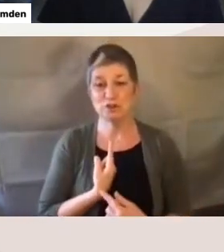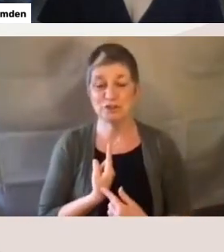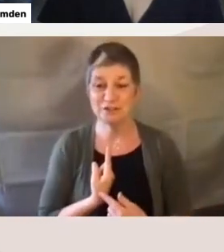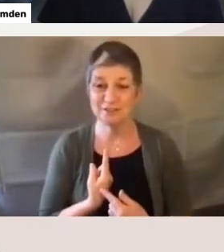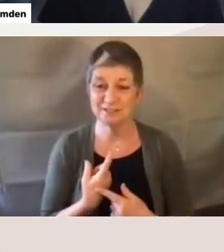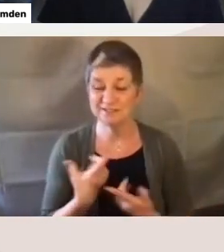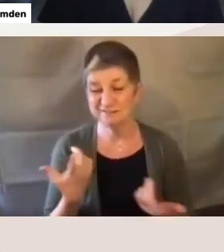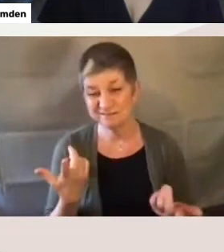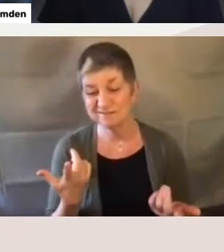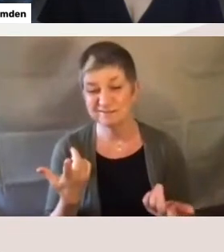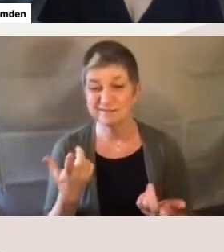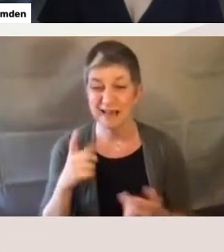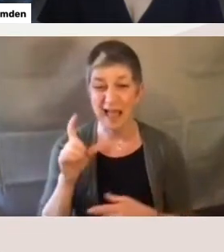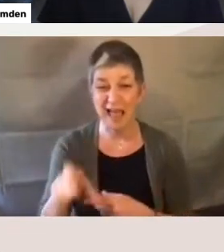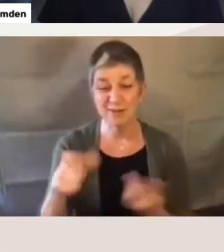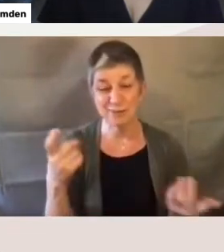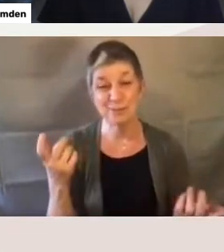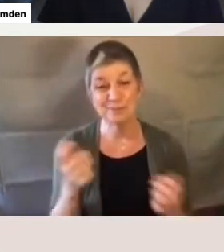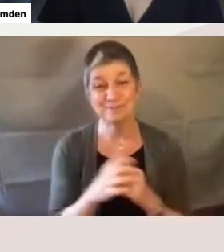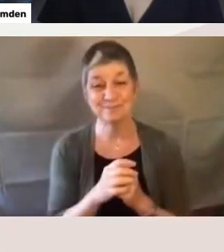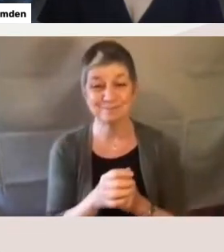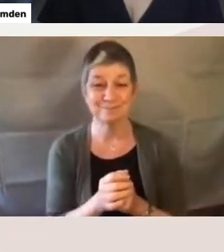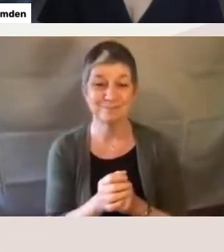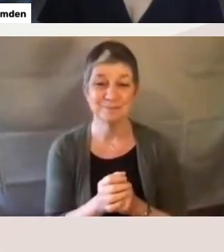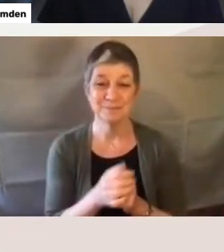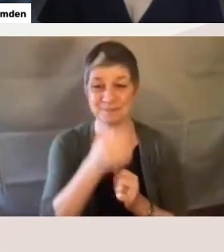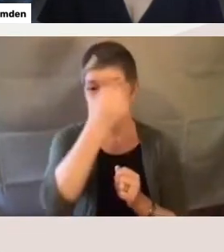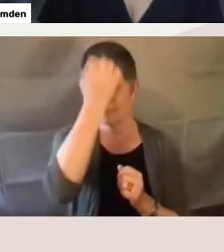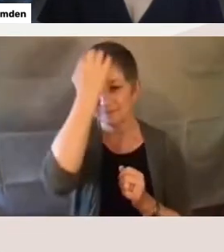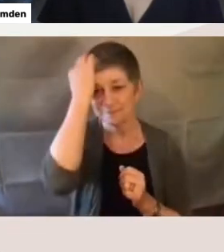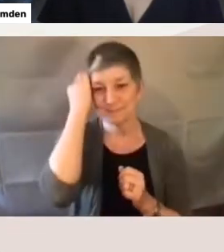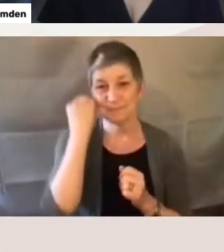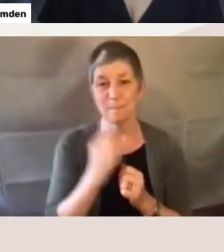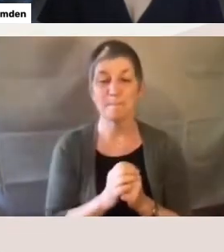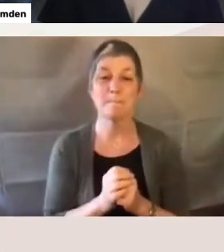learn to put myself first before anybody else.